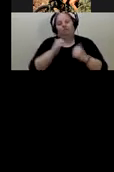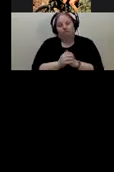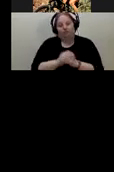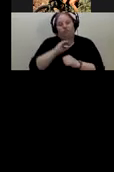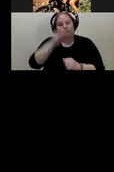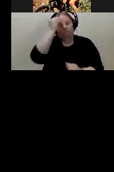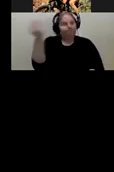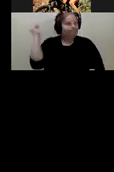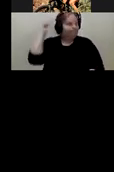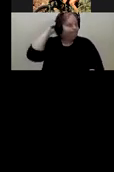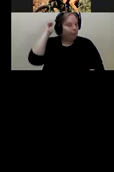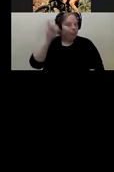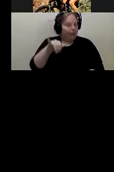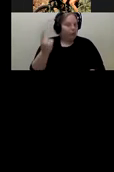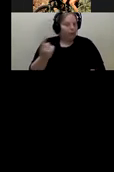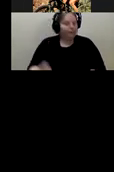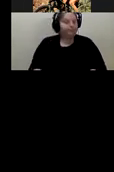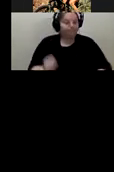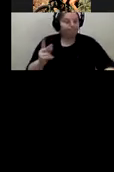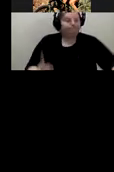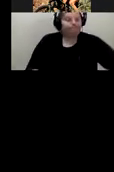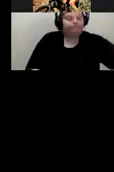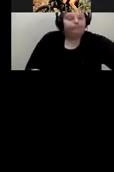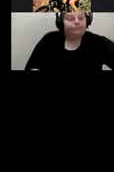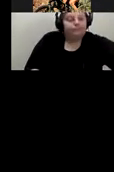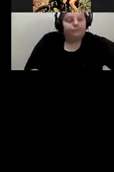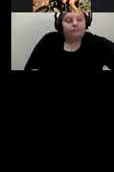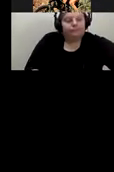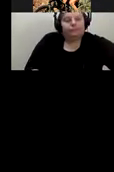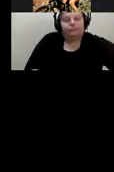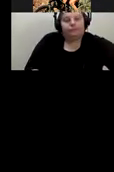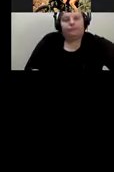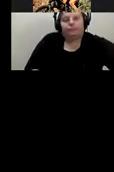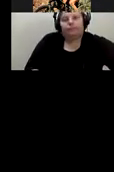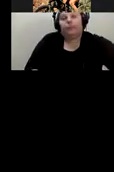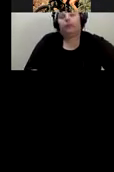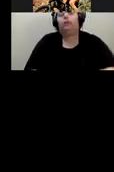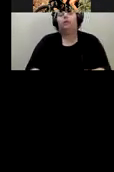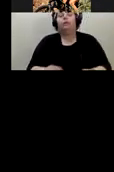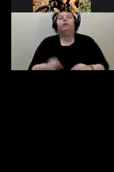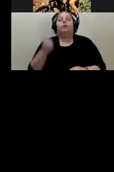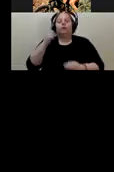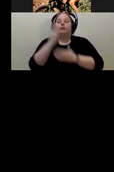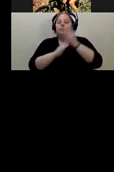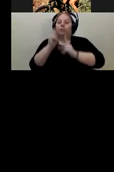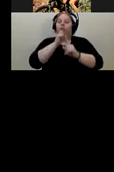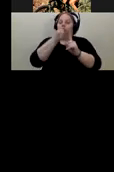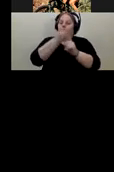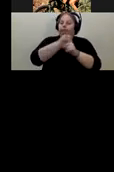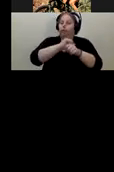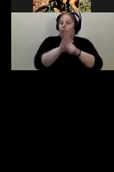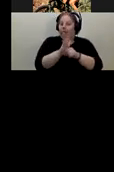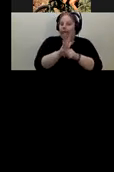in mind. All right. And also some people are uninsured who get COVID and who survive. And that